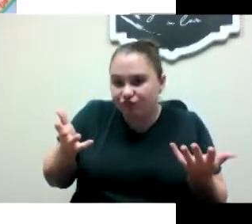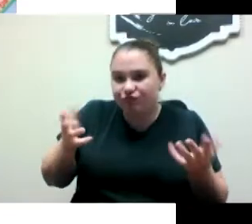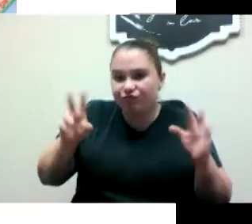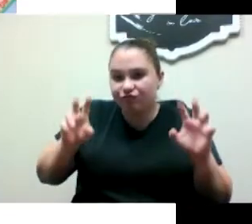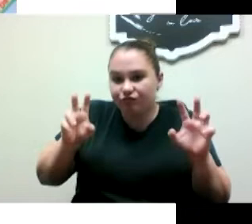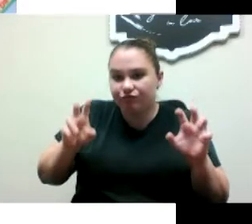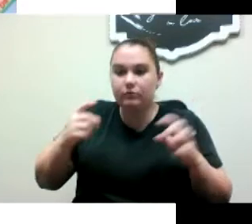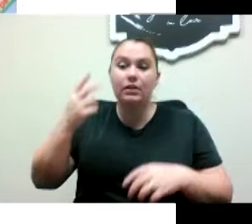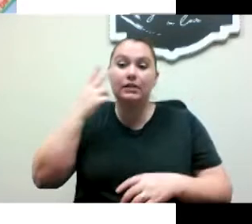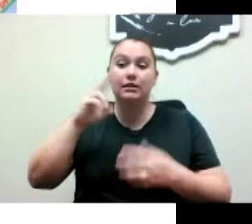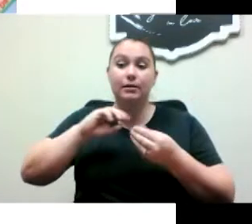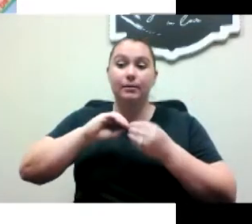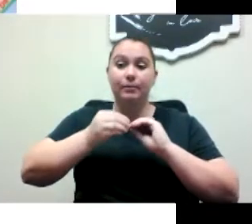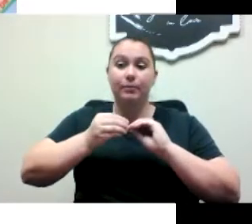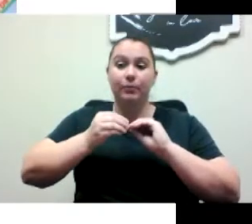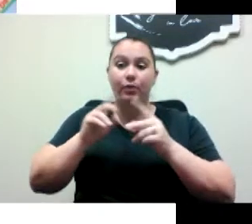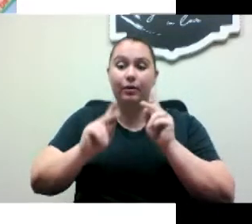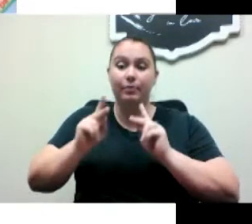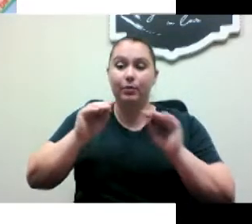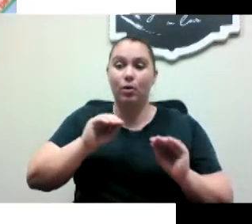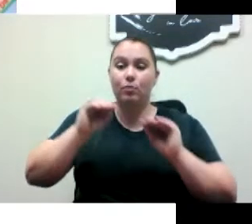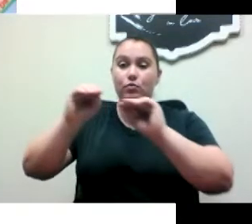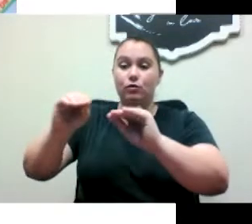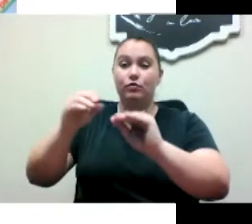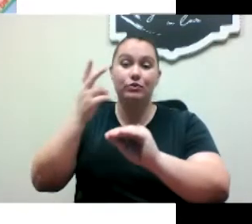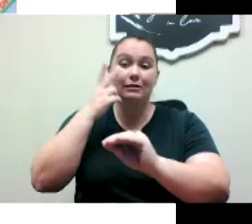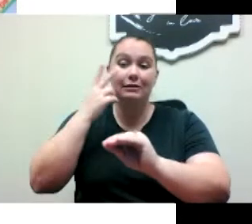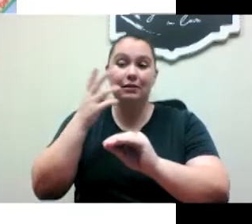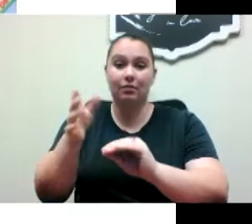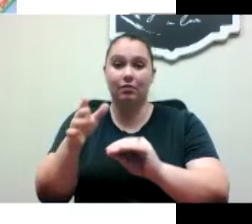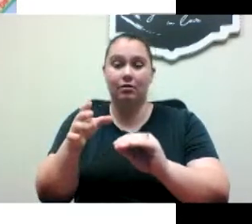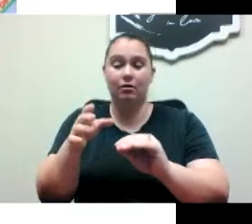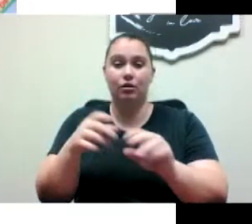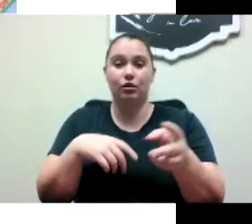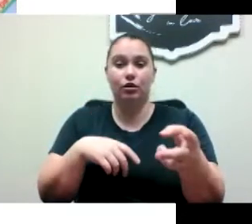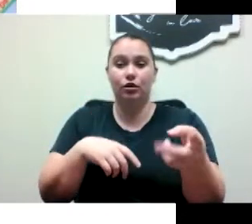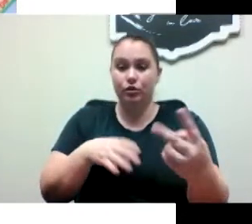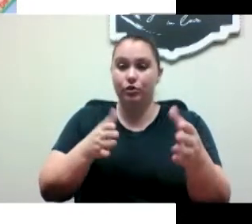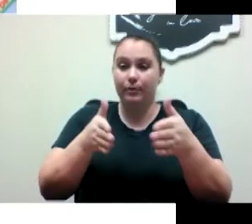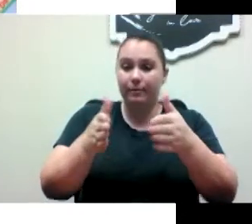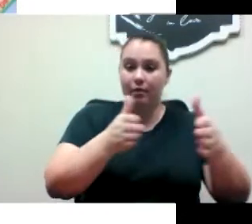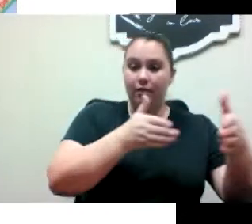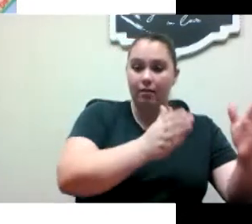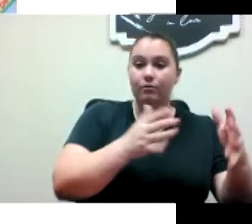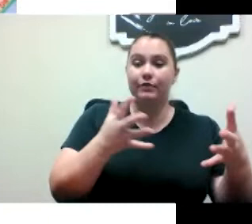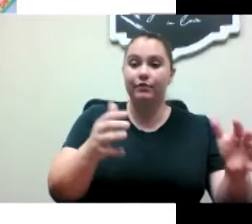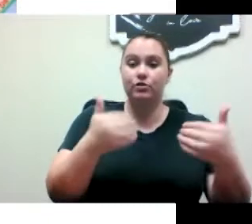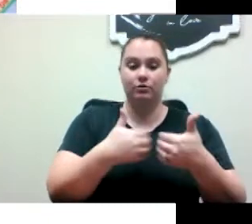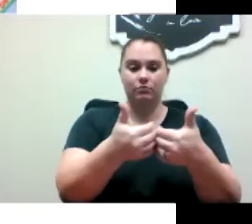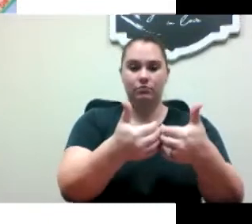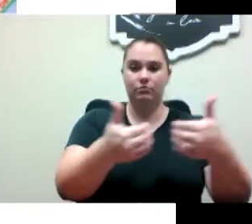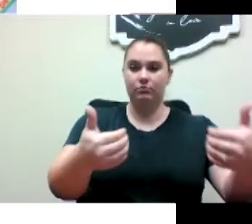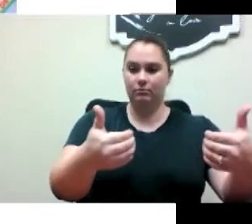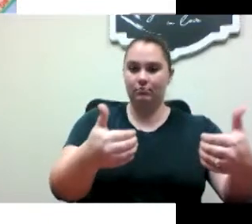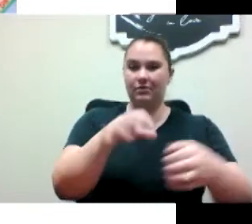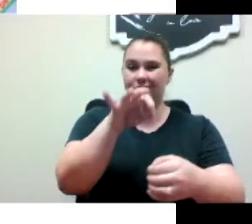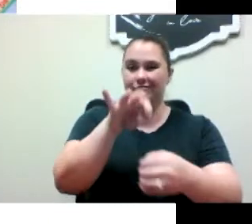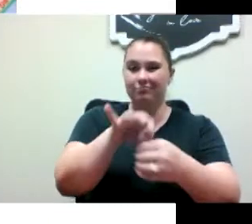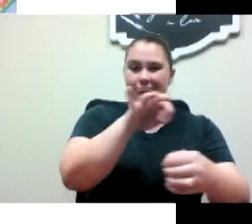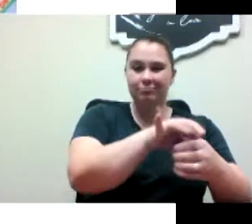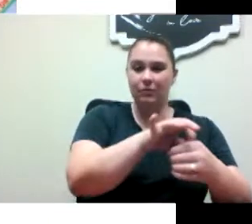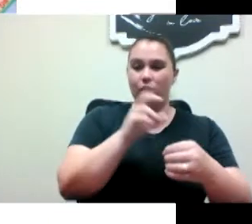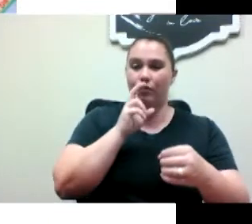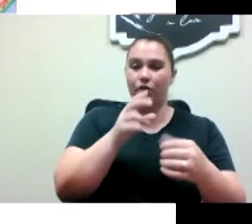top left, that's a 2-block area where we split an election precinct that's really